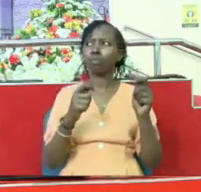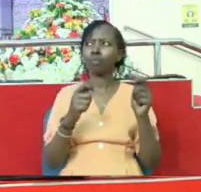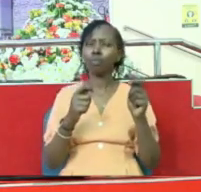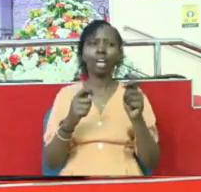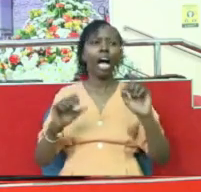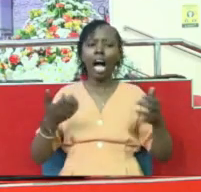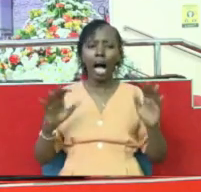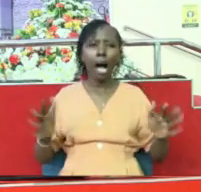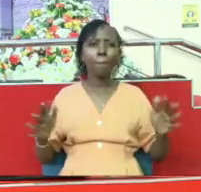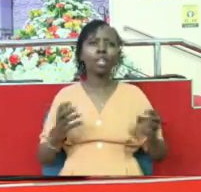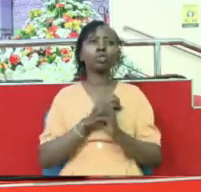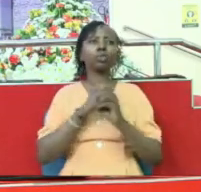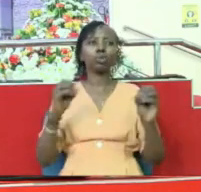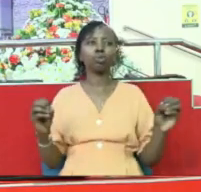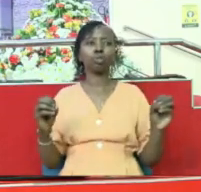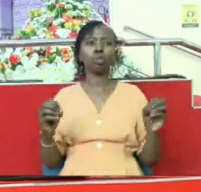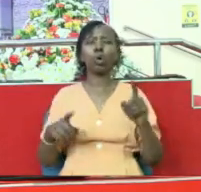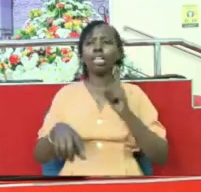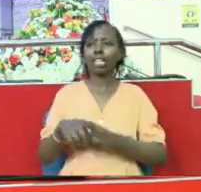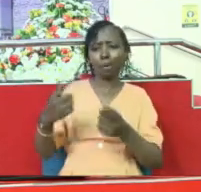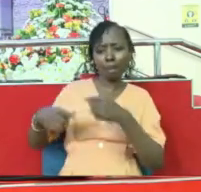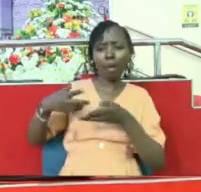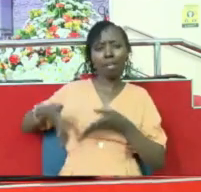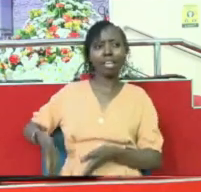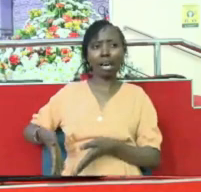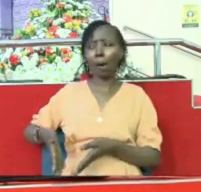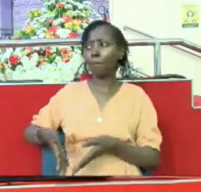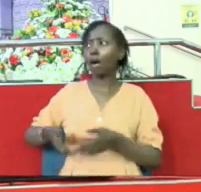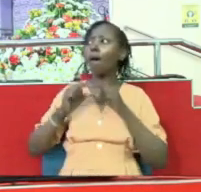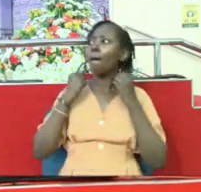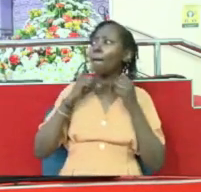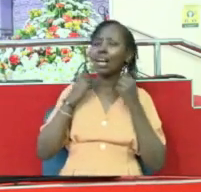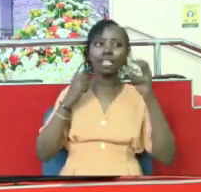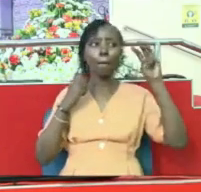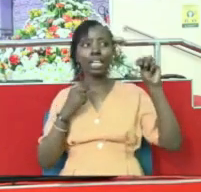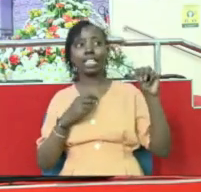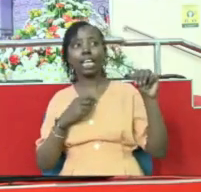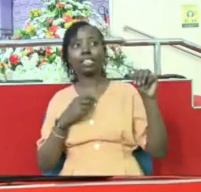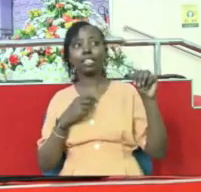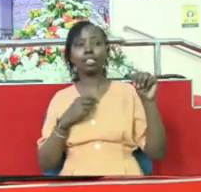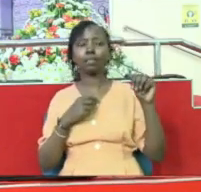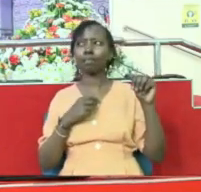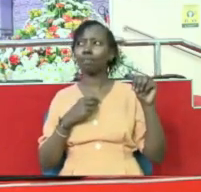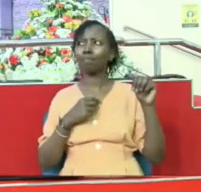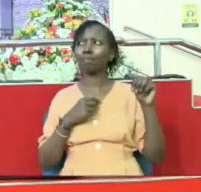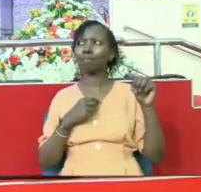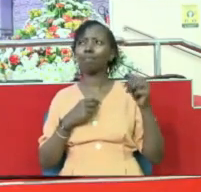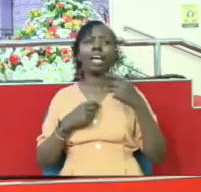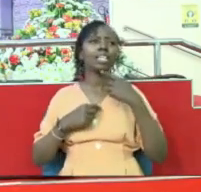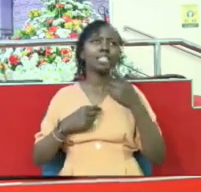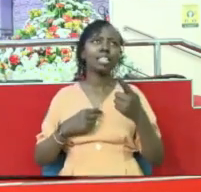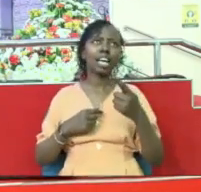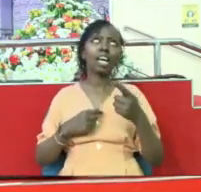kuomba tulijua kuna maombi Millicent aliongoza hapa. There was a prayer that Pastor Millicent akasema advisors. And